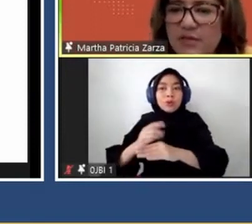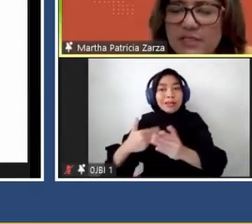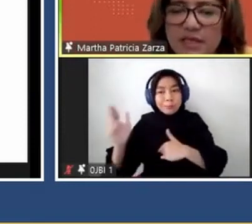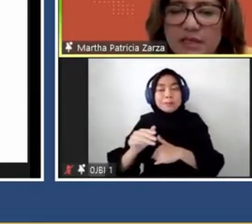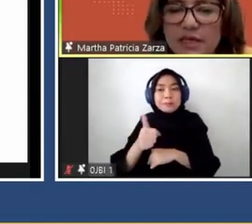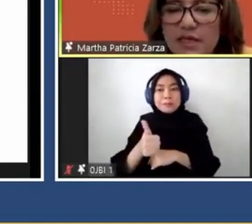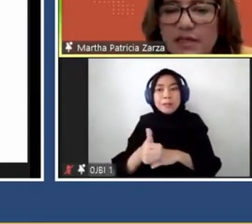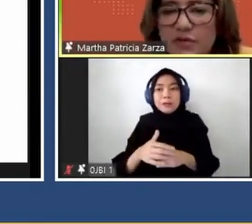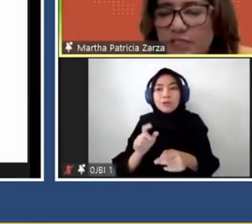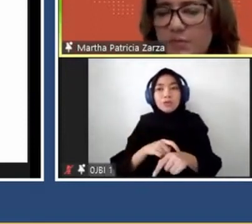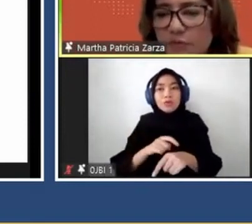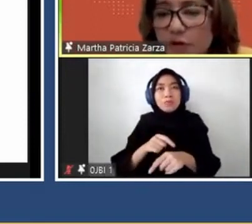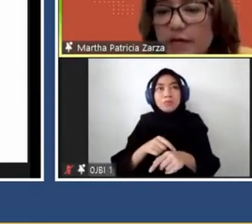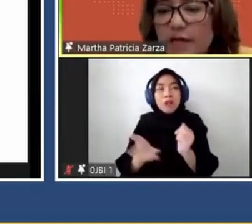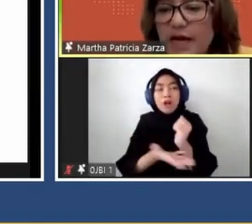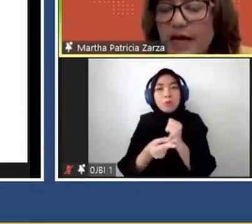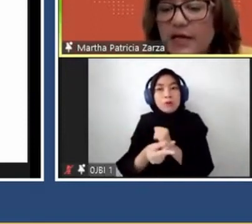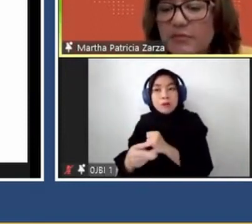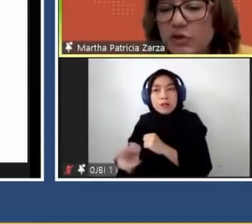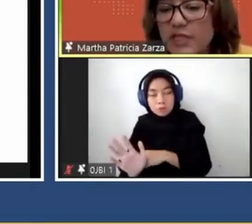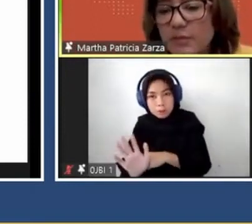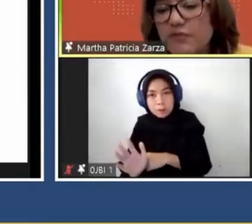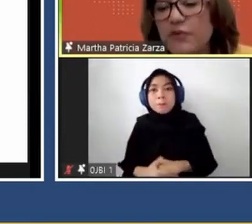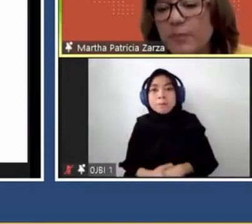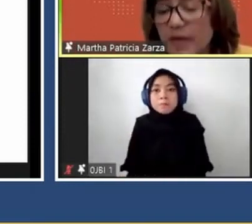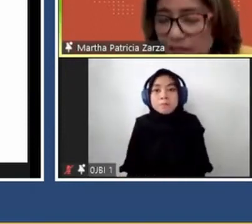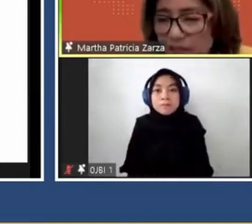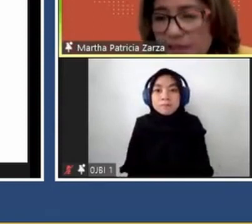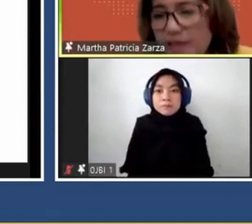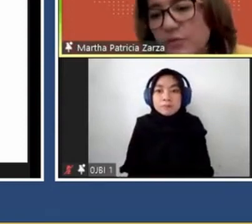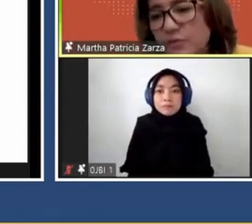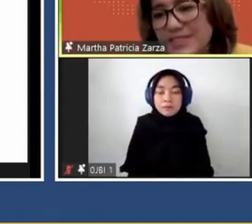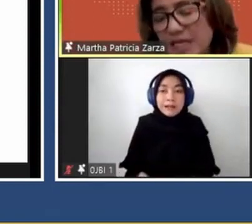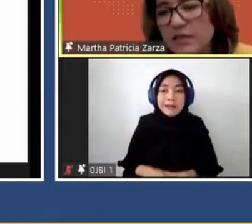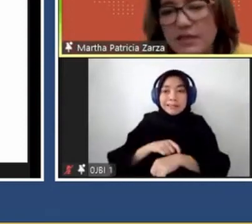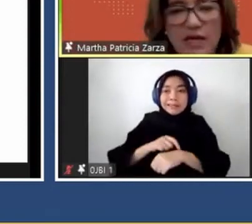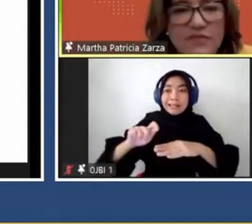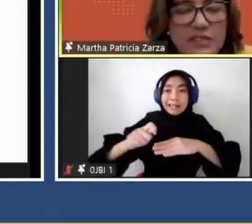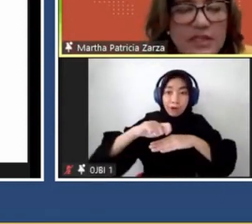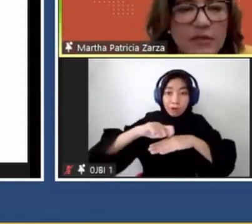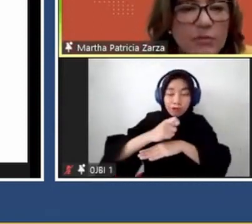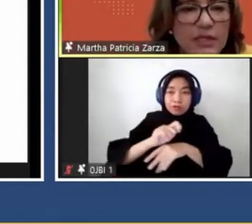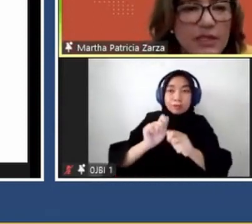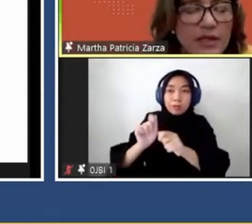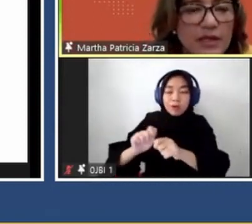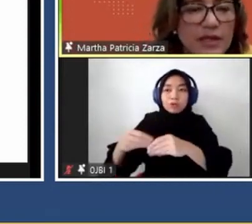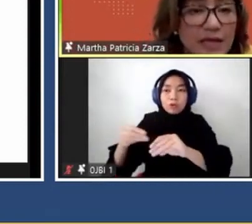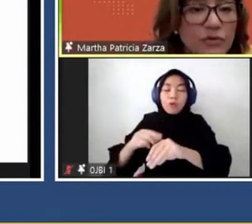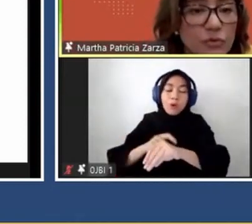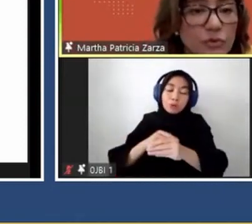as I was saying in the context before, and more time for making and obviously selling the crafts that